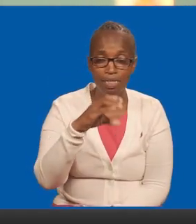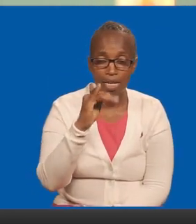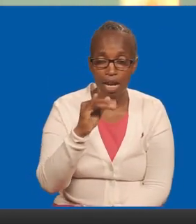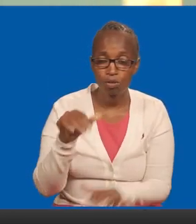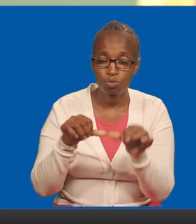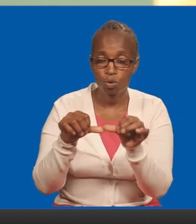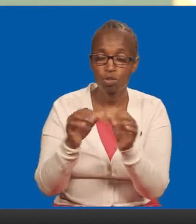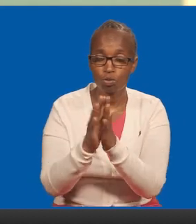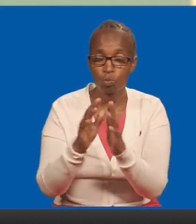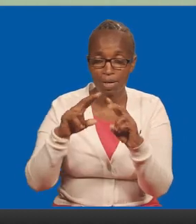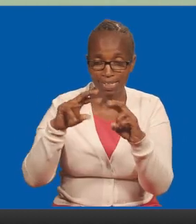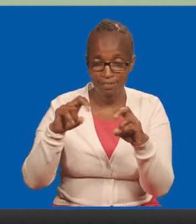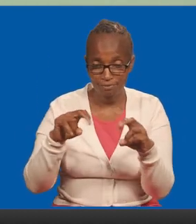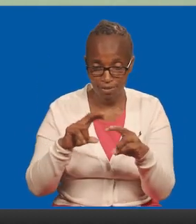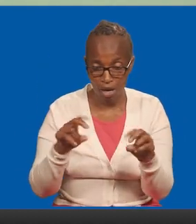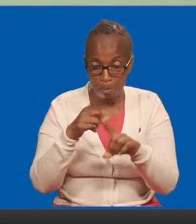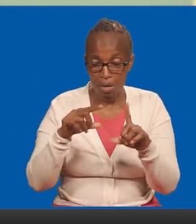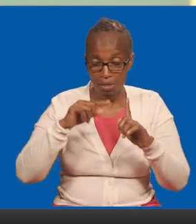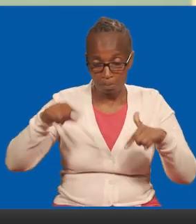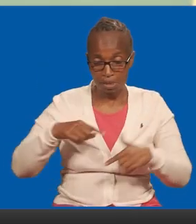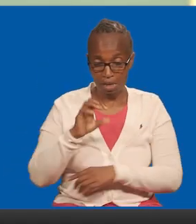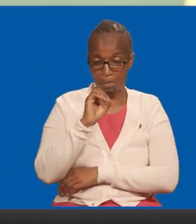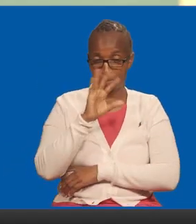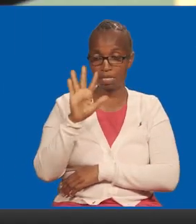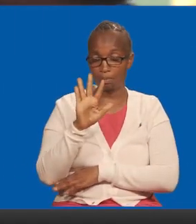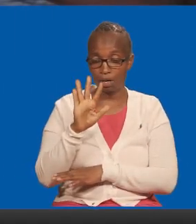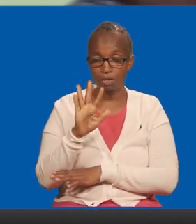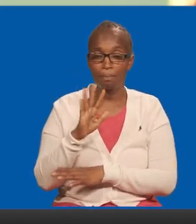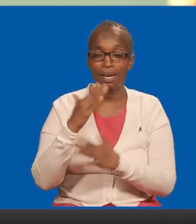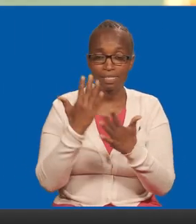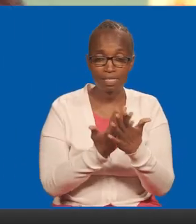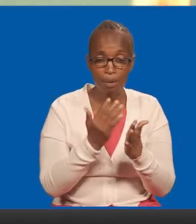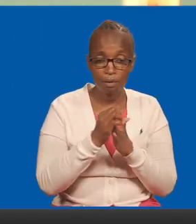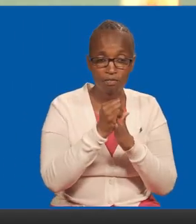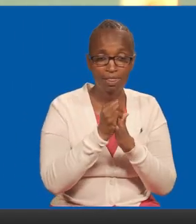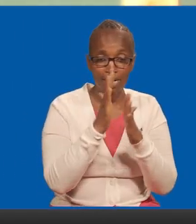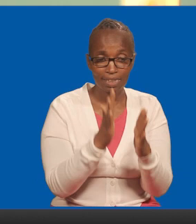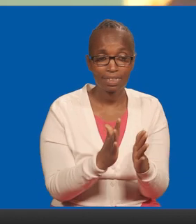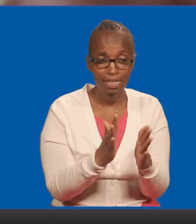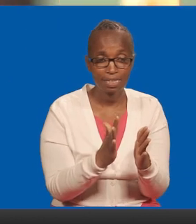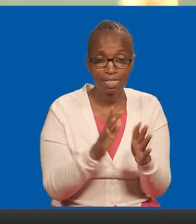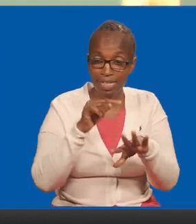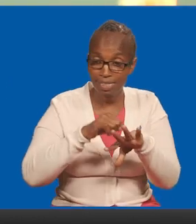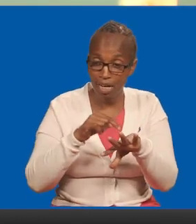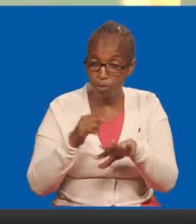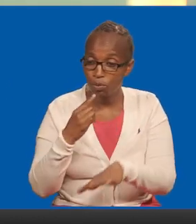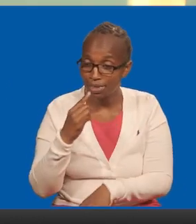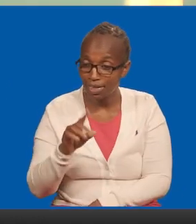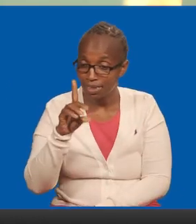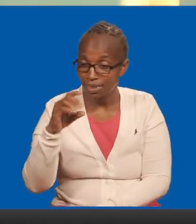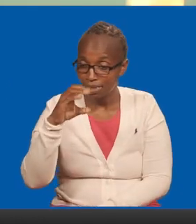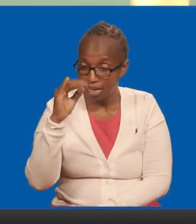I am surprised why some of the leaders turn to be abusive when we are asking the DCI to conduct investigations.